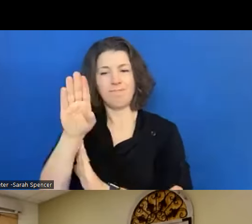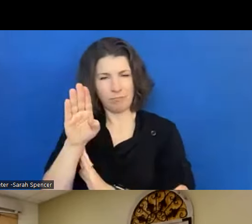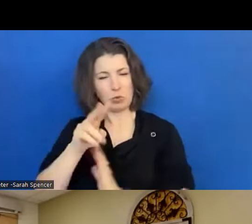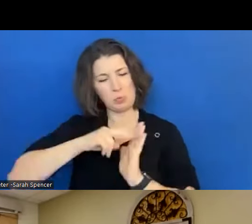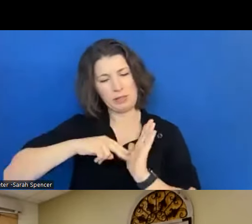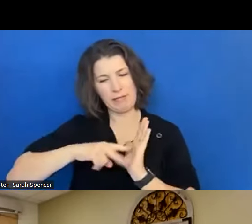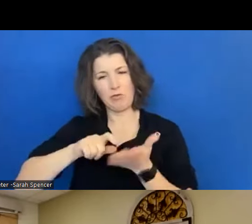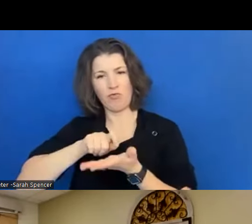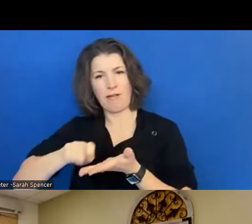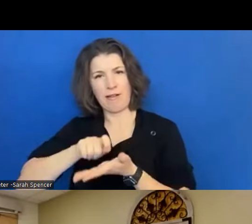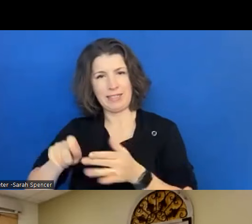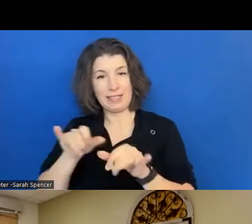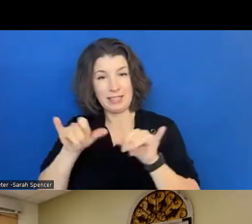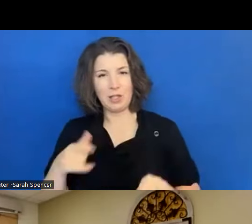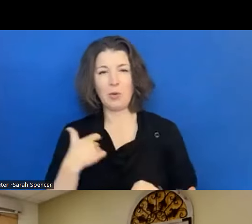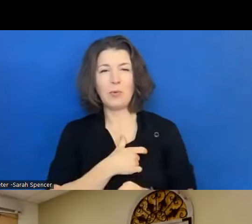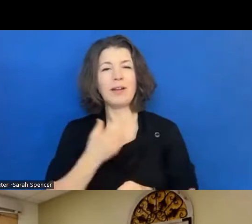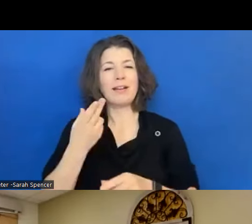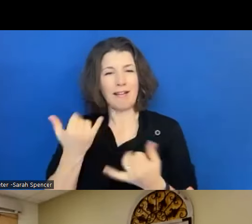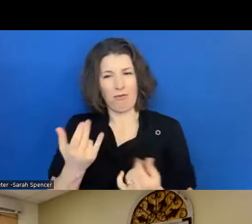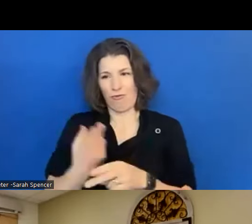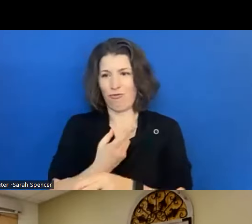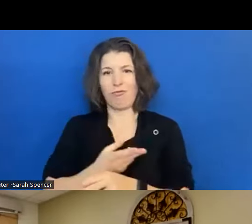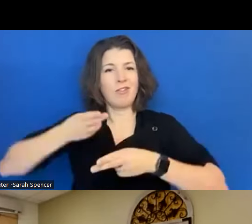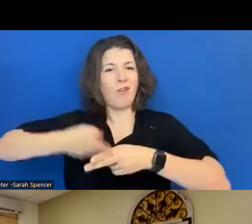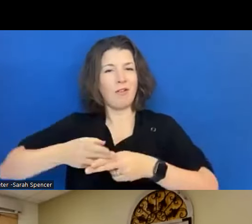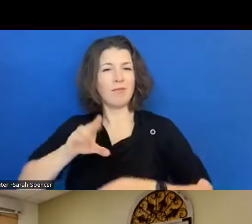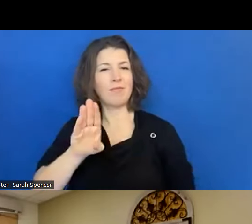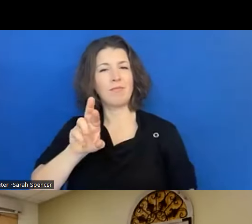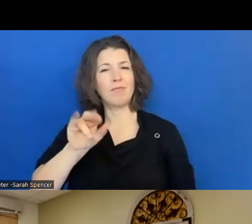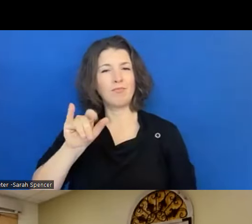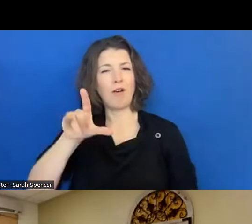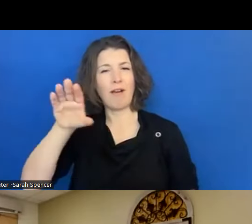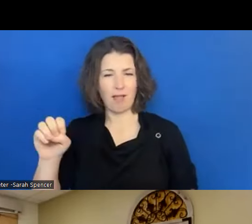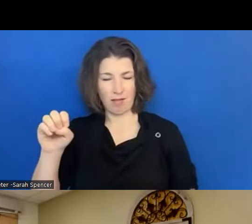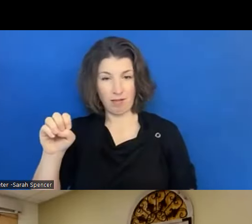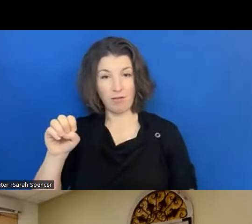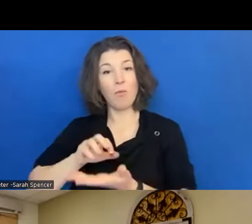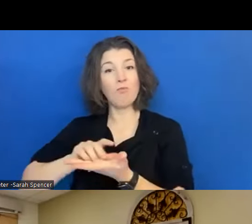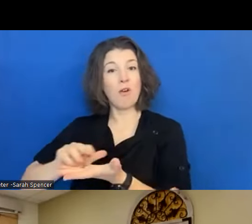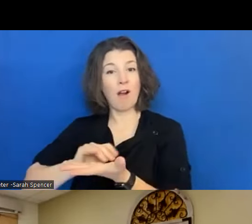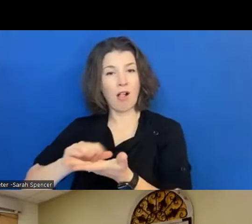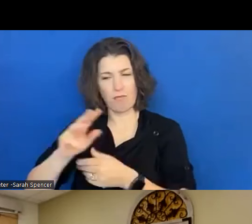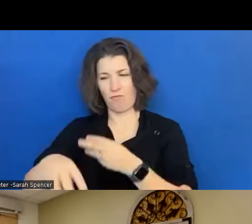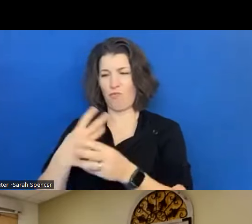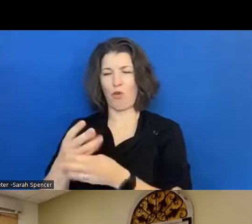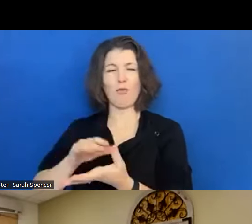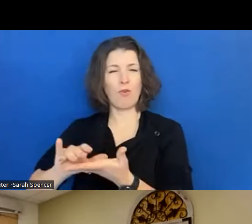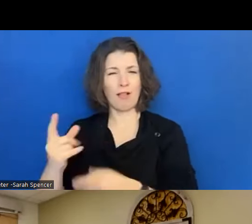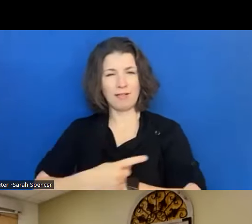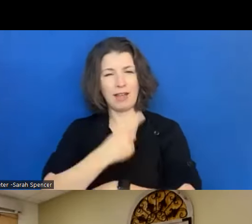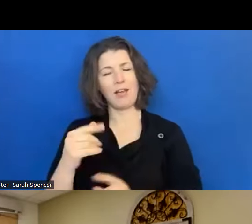system, which we now call Braille. World Braille Day is a reminder of the importance